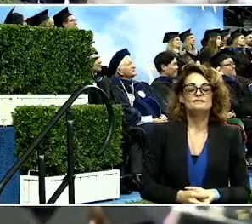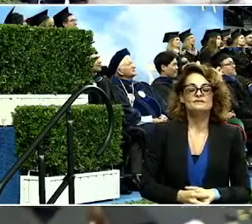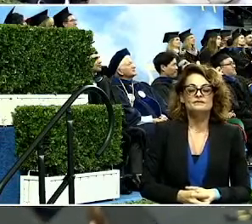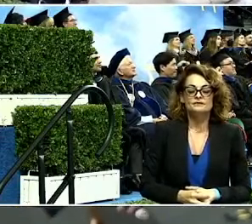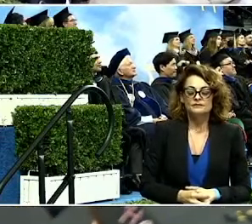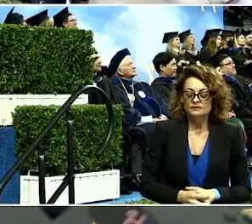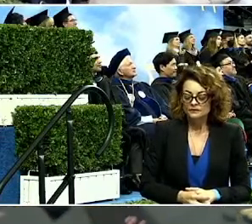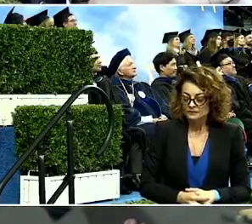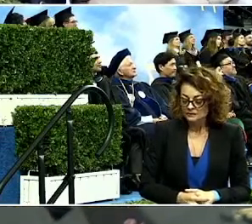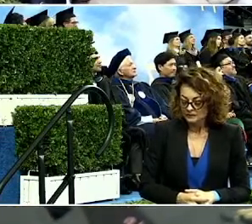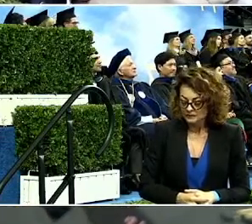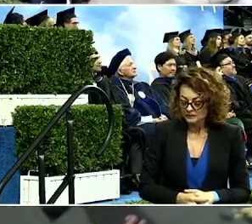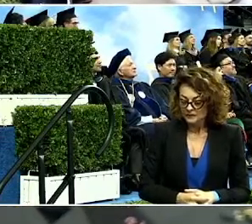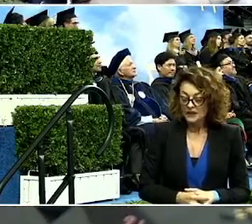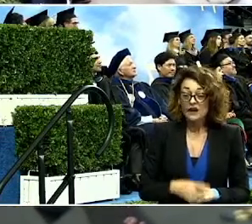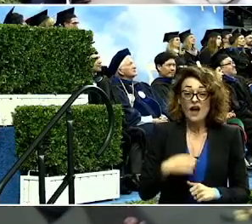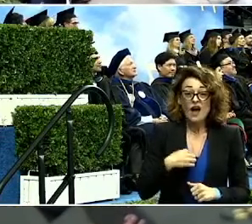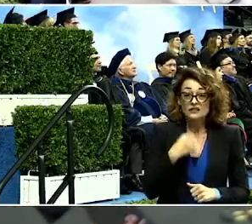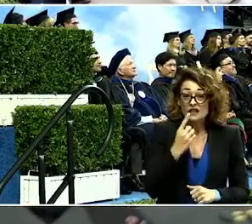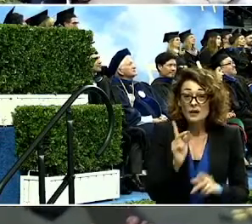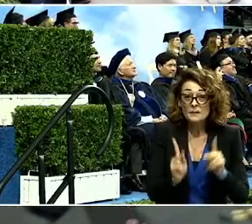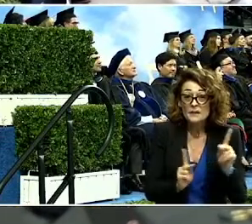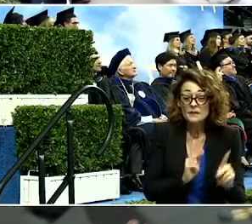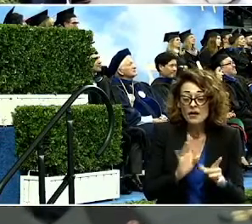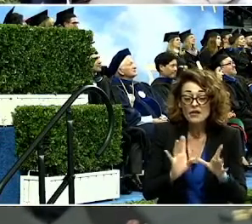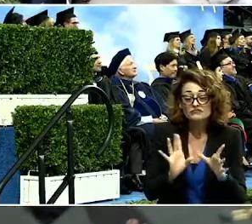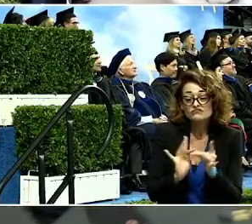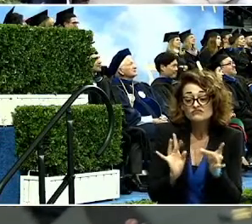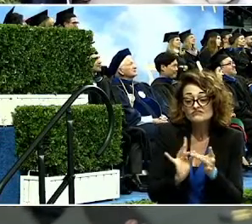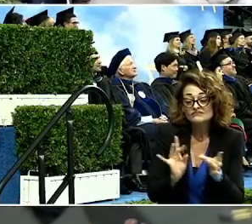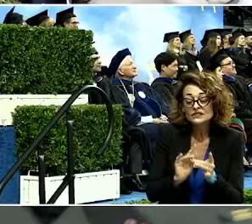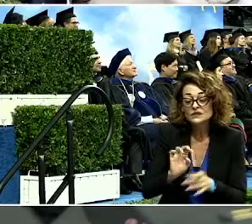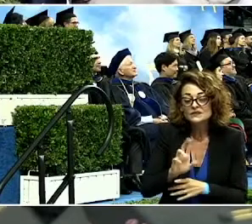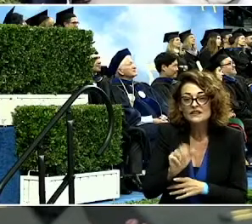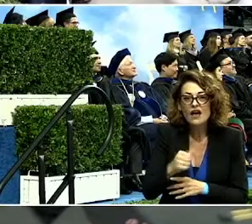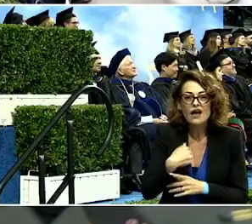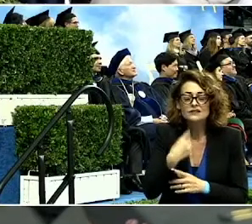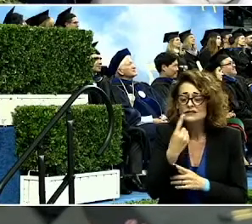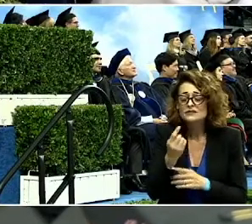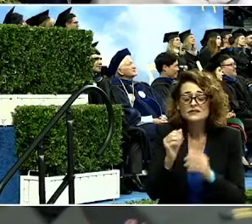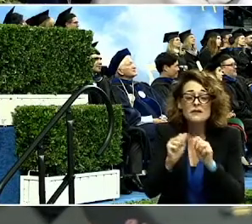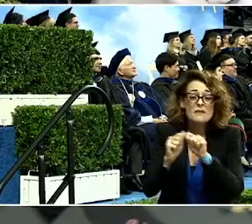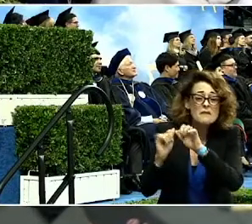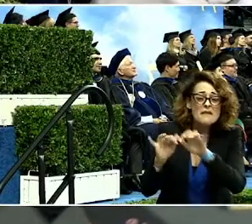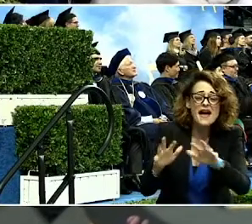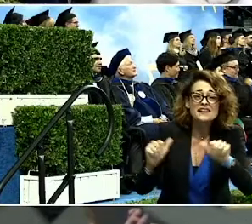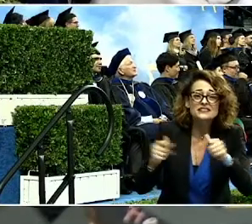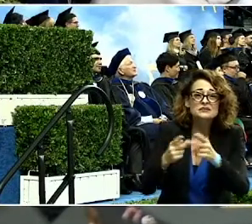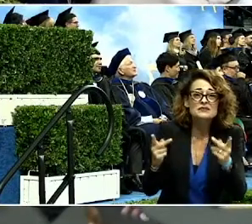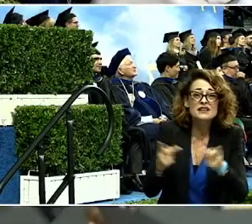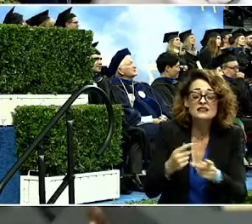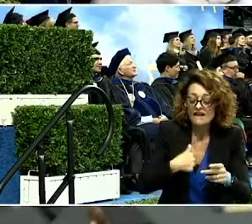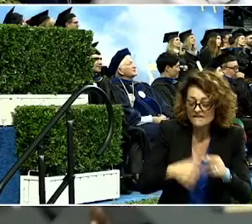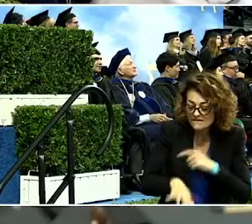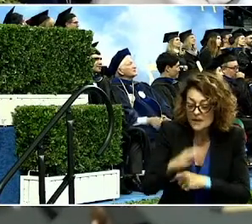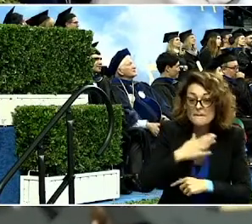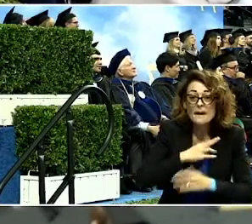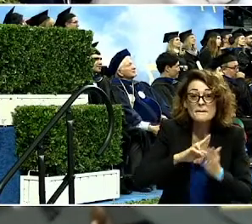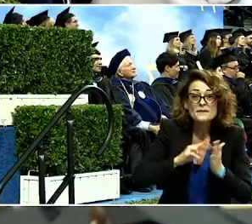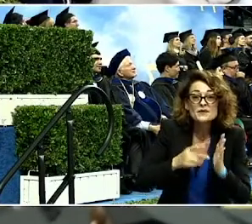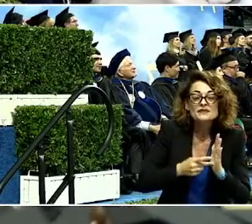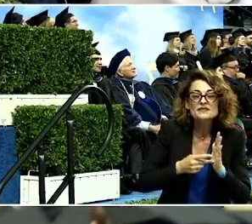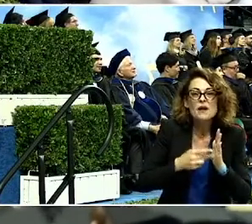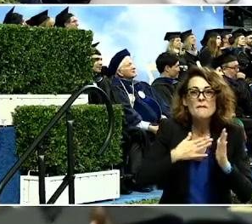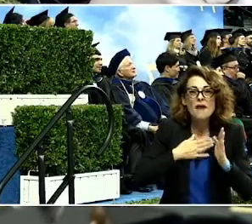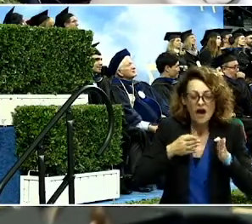When I tell people about UCLA, I describe it as this magical place where I discovered my purpose, carved my career